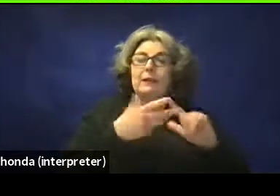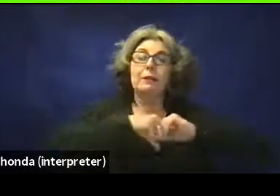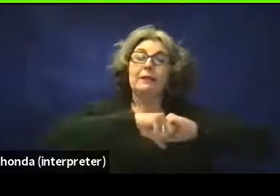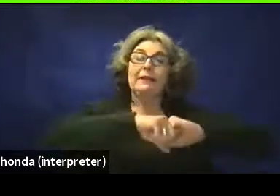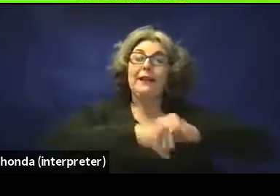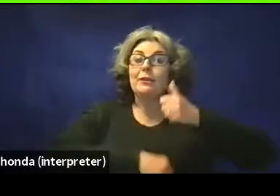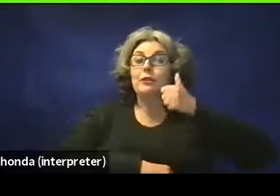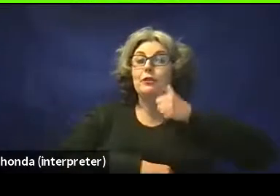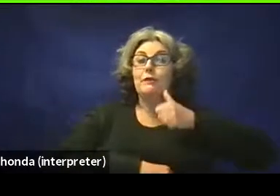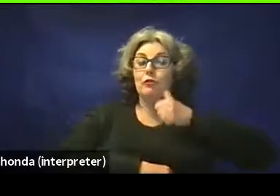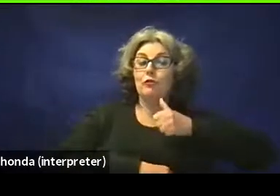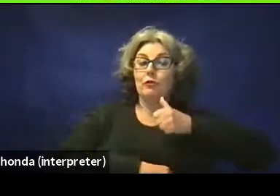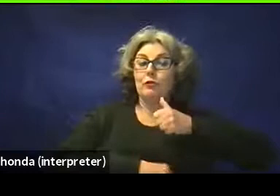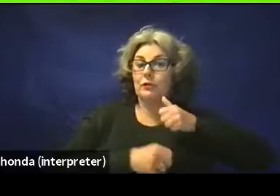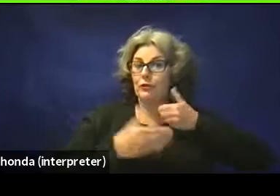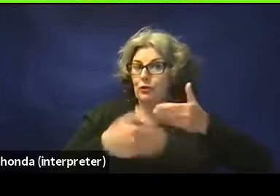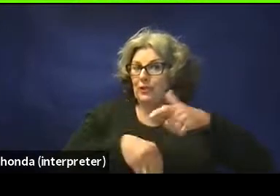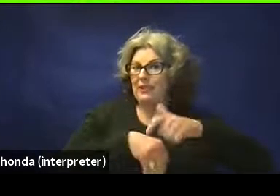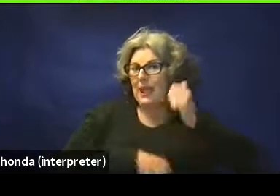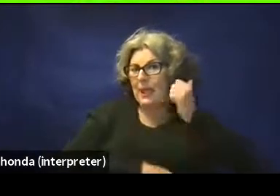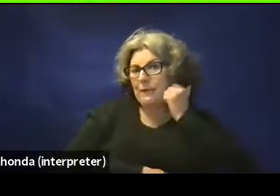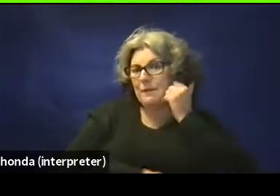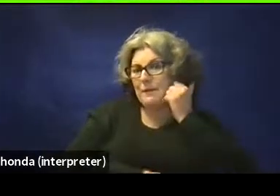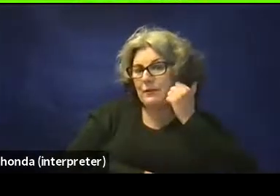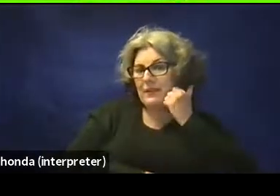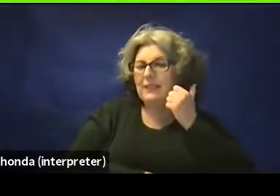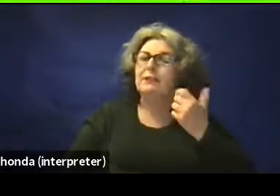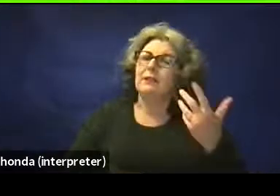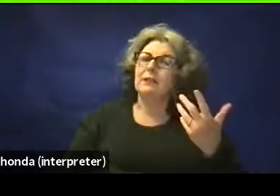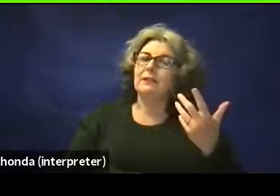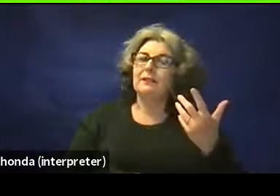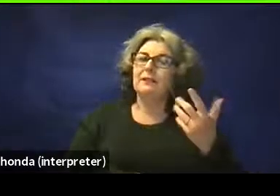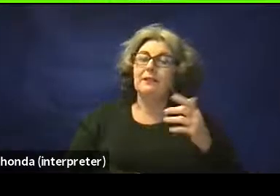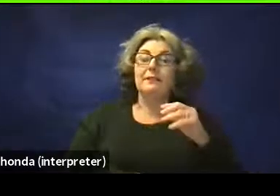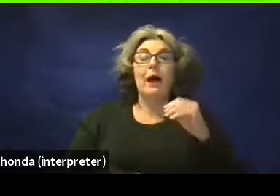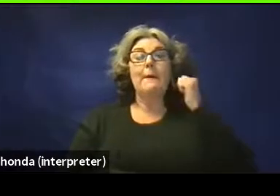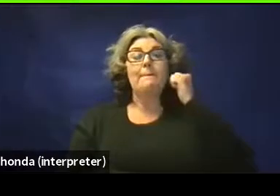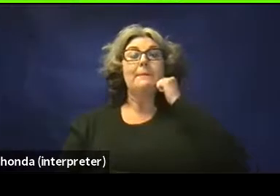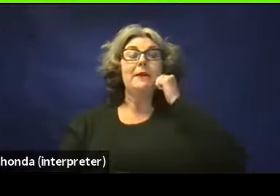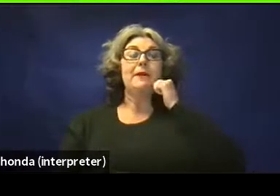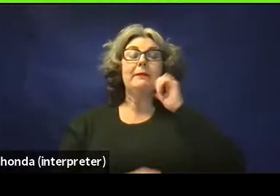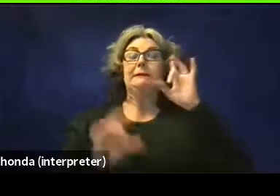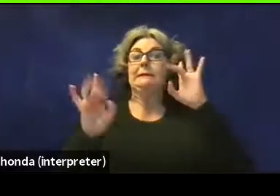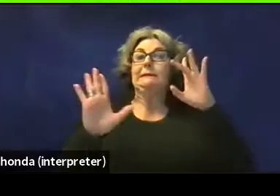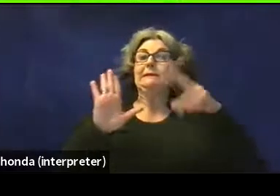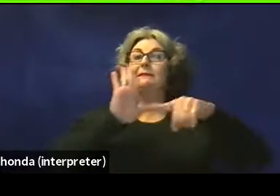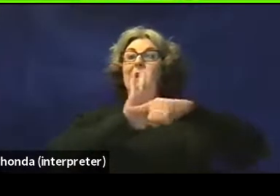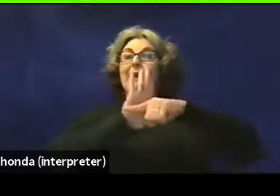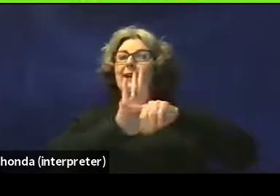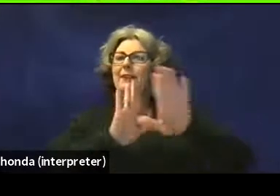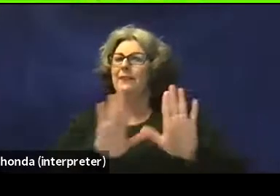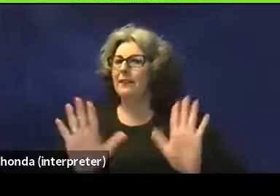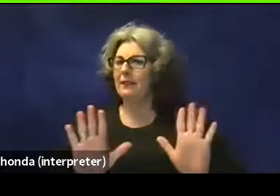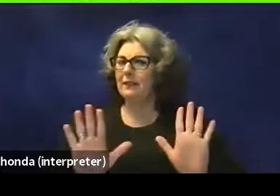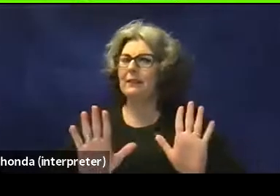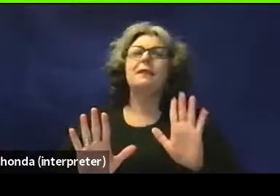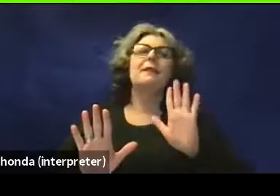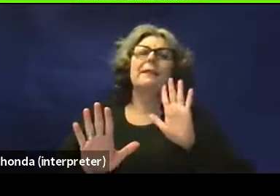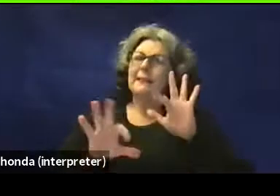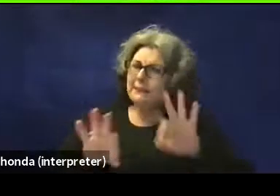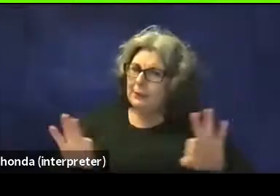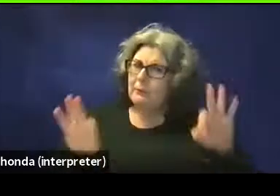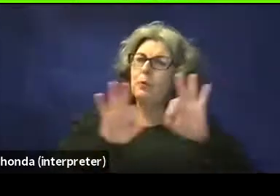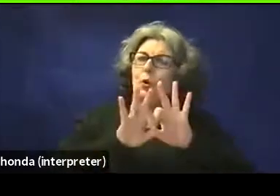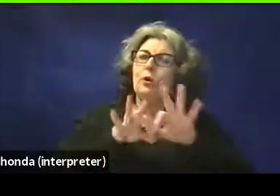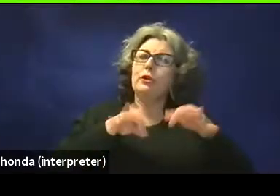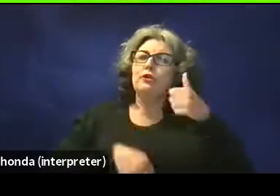girls around their periods, and not making having your period such a taboo thing is really critical